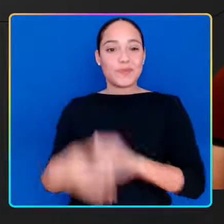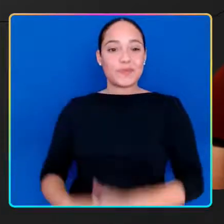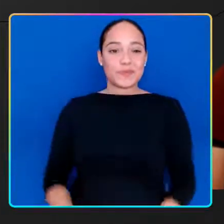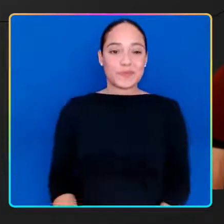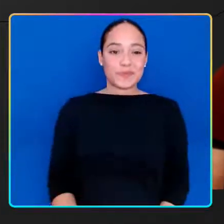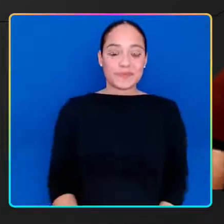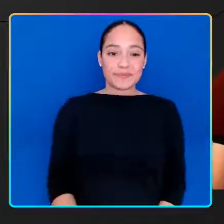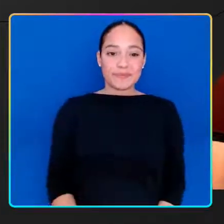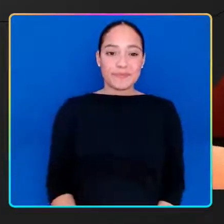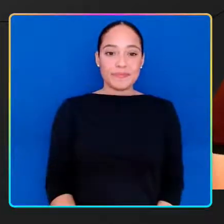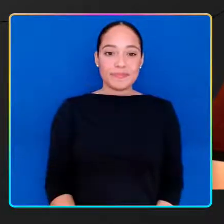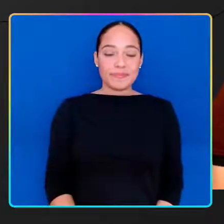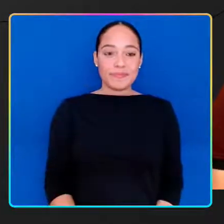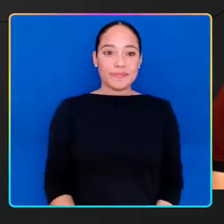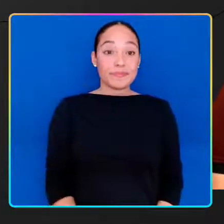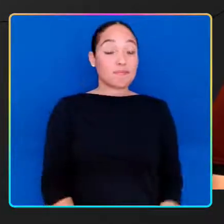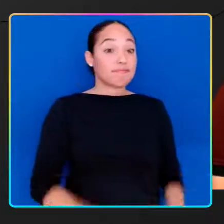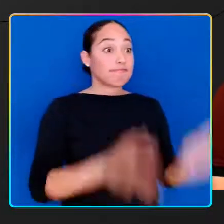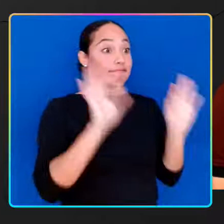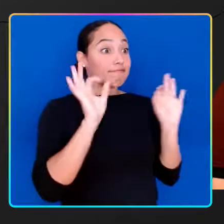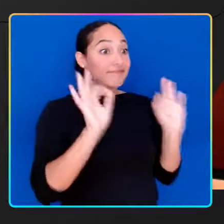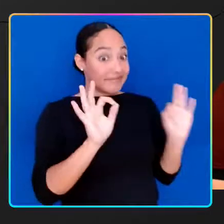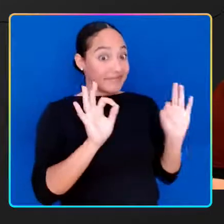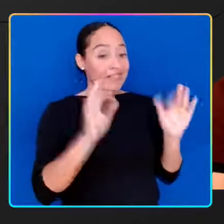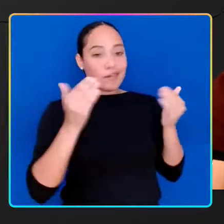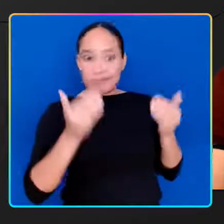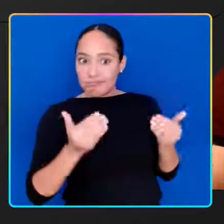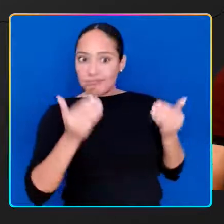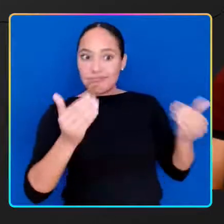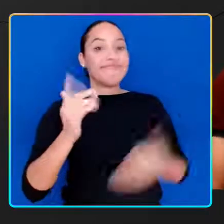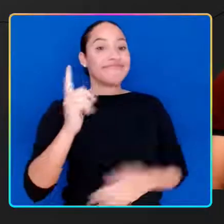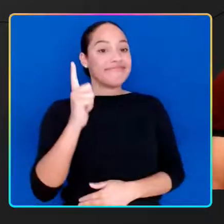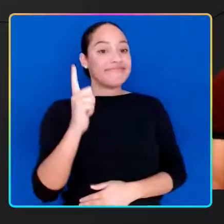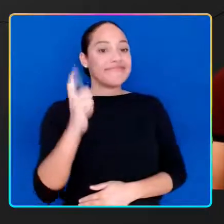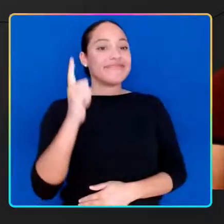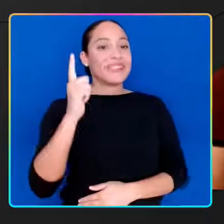Perfect. So let's get started and welcome Gianni to the screen.